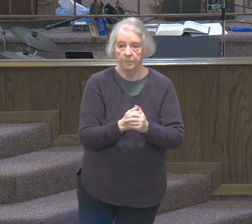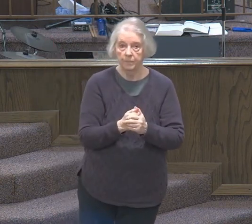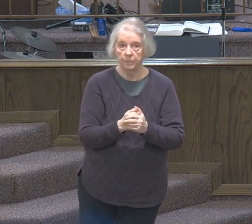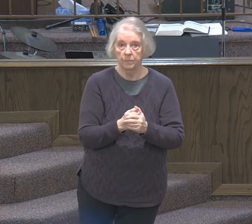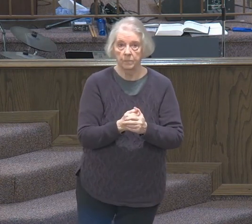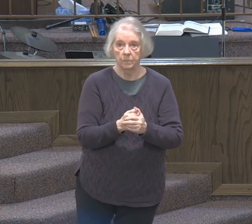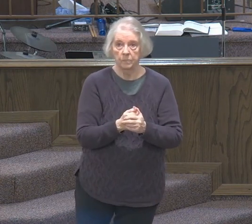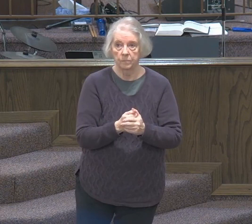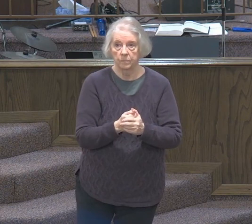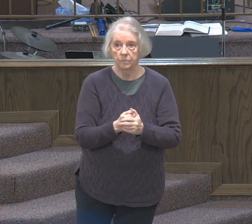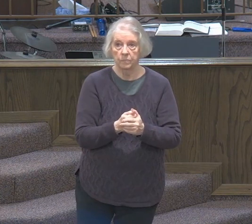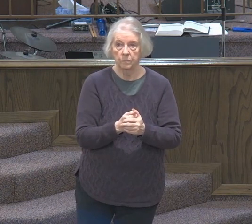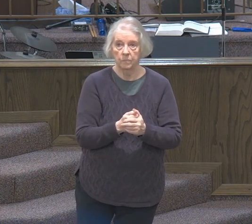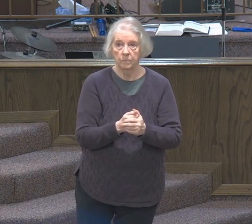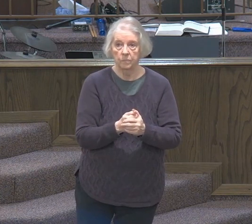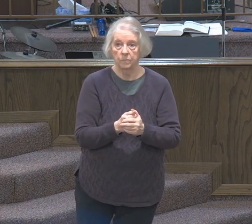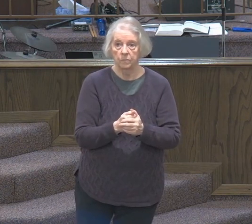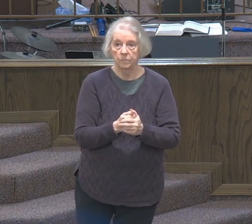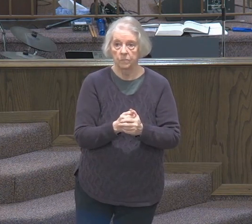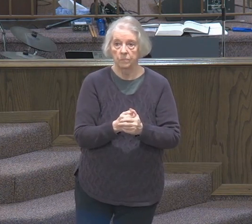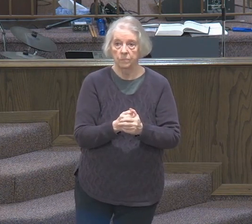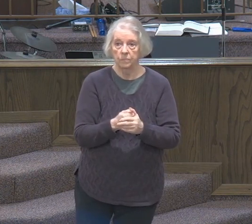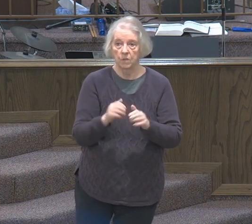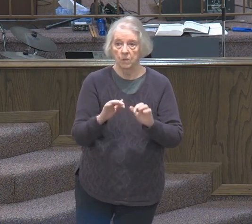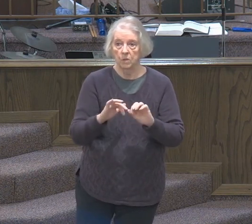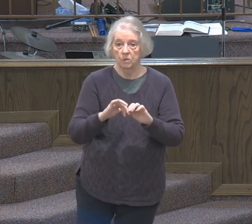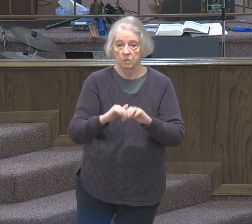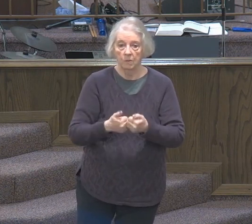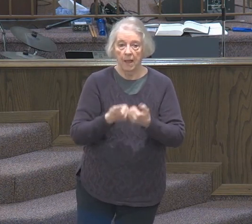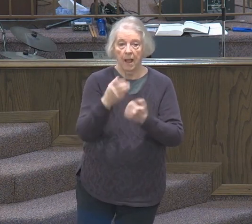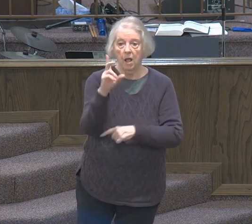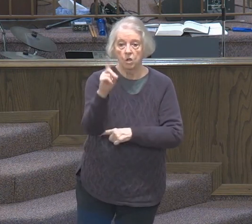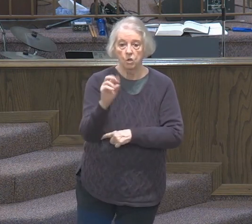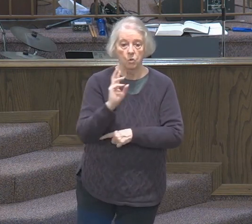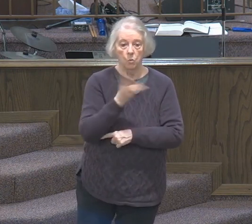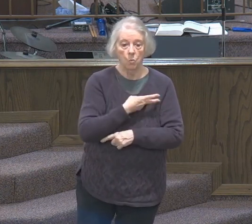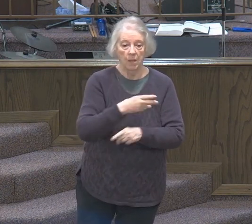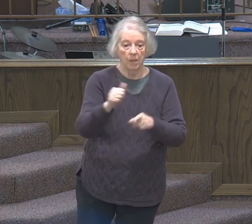How do we practice? How do we practice worship as a discipline?